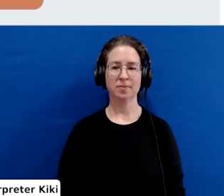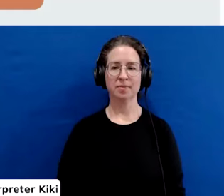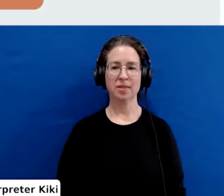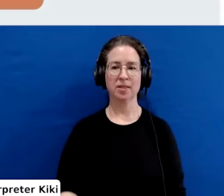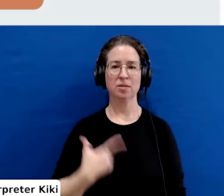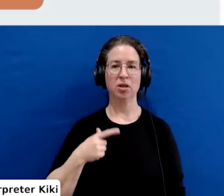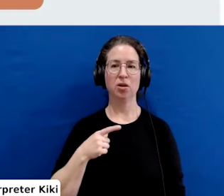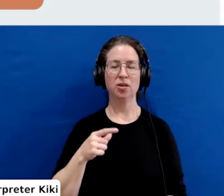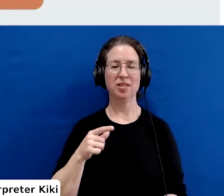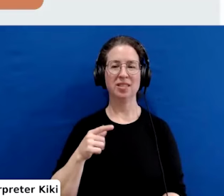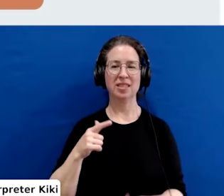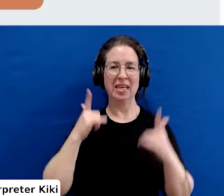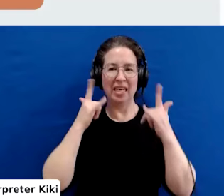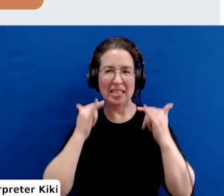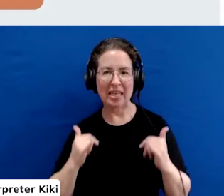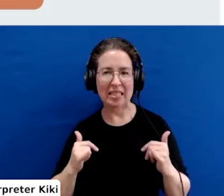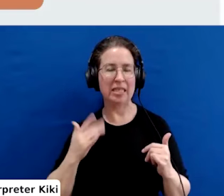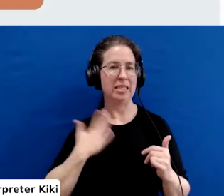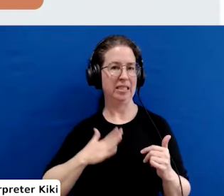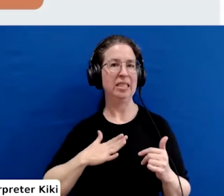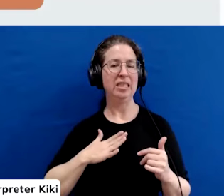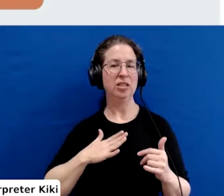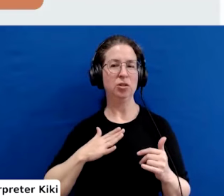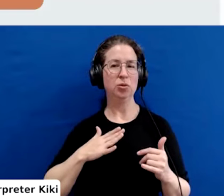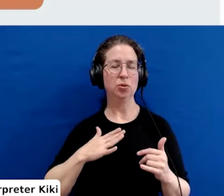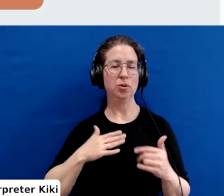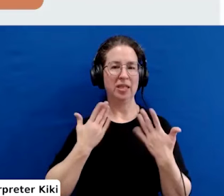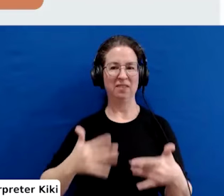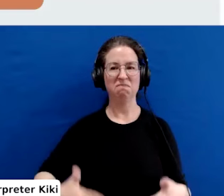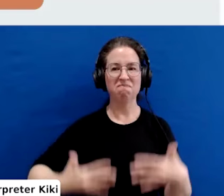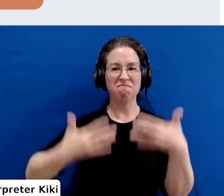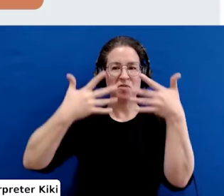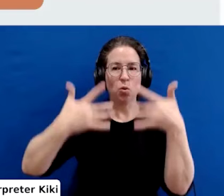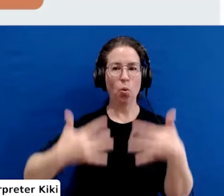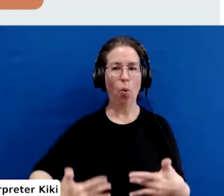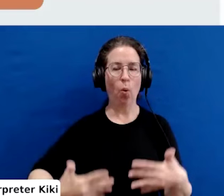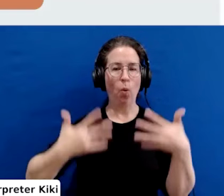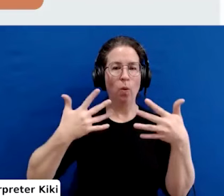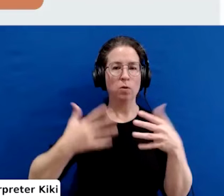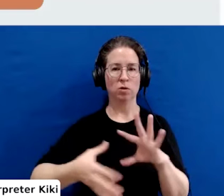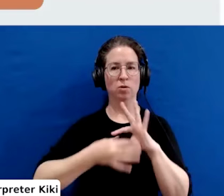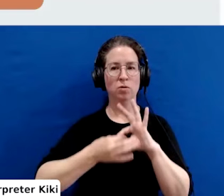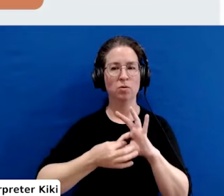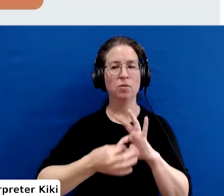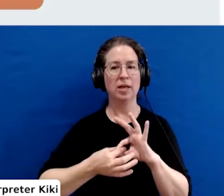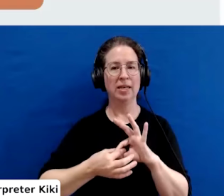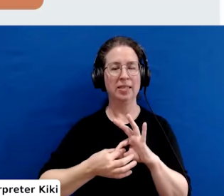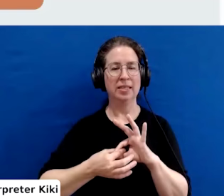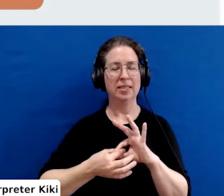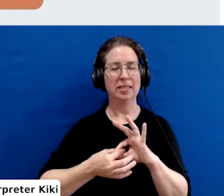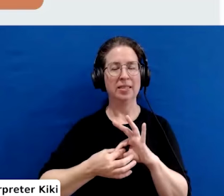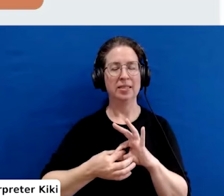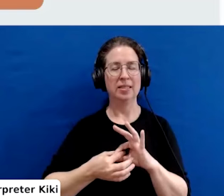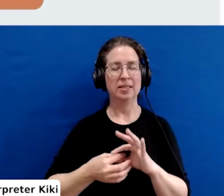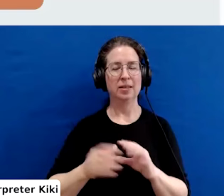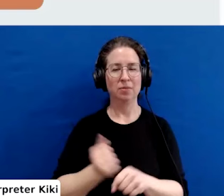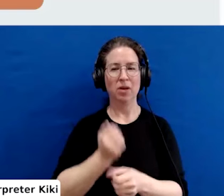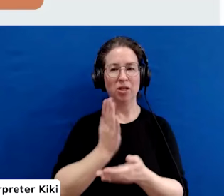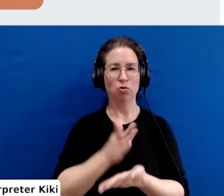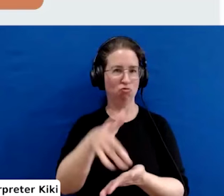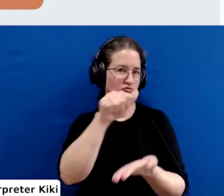are still required to score you your application's set of 3 selection criteria. So